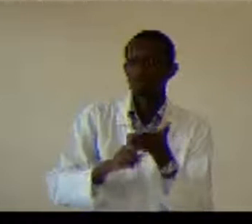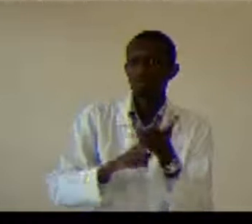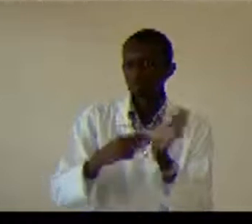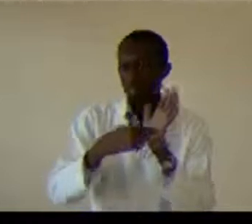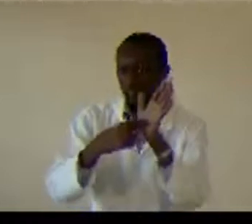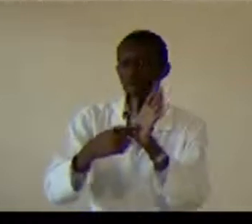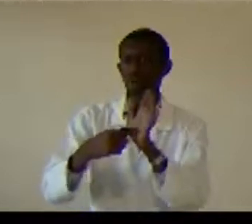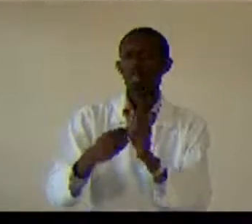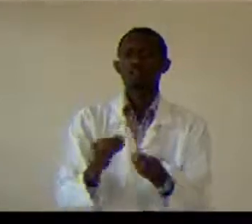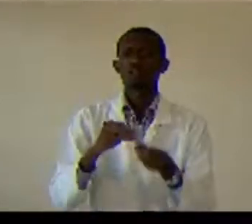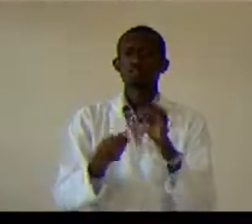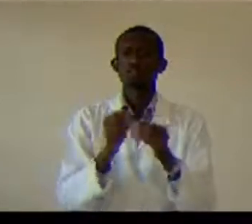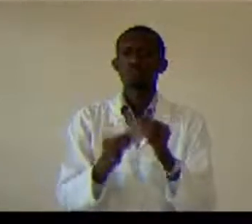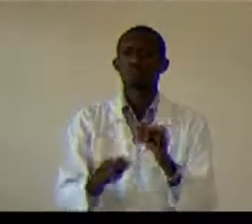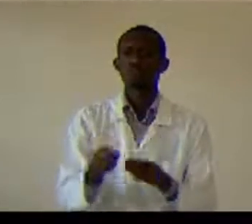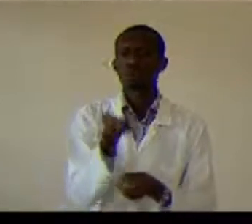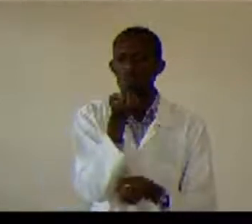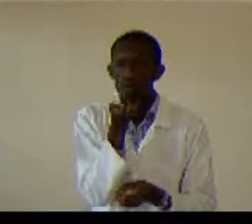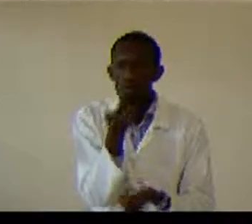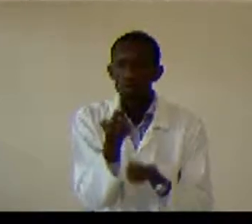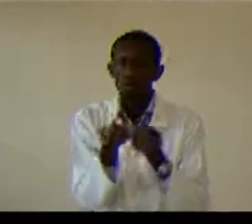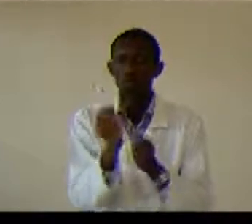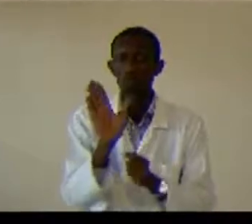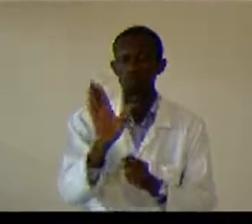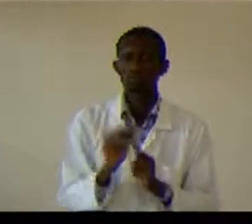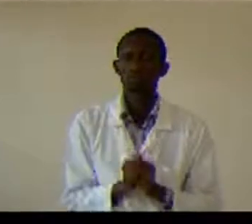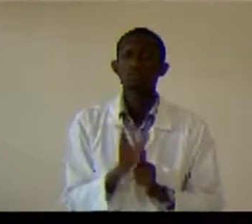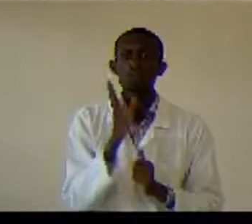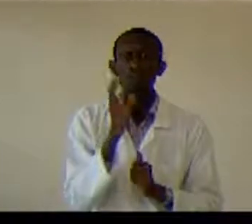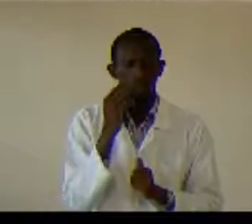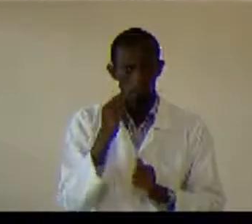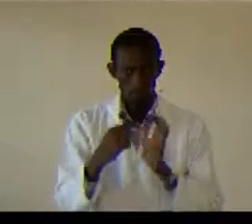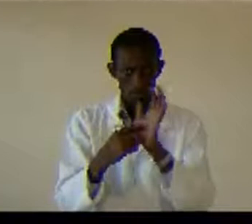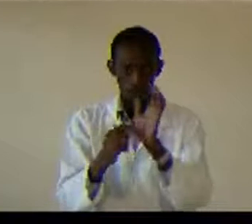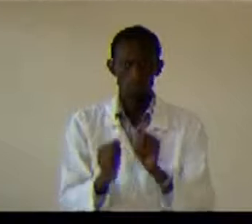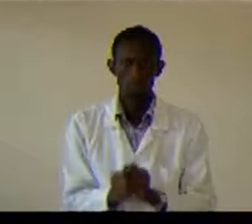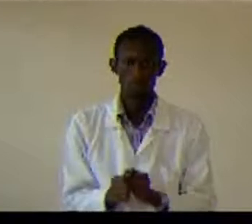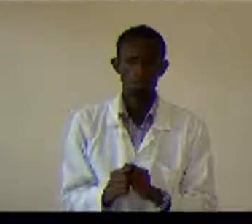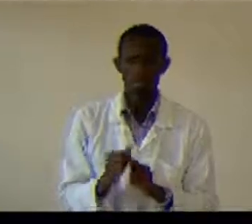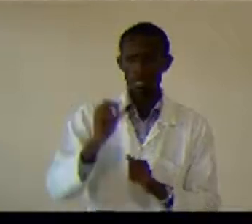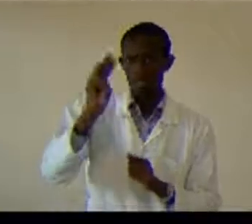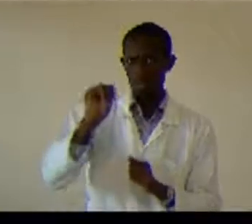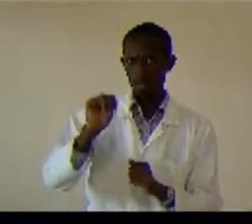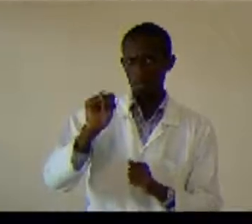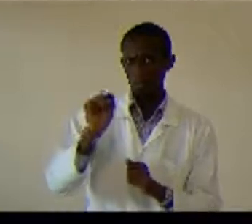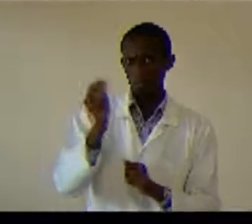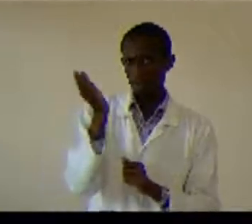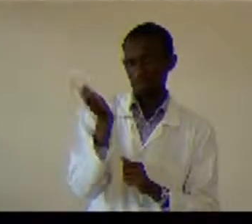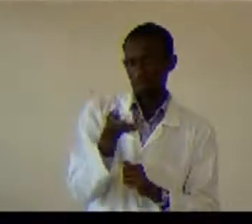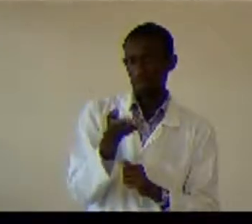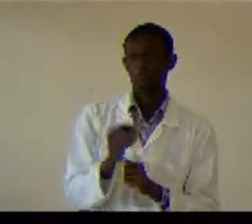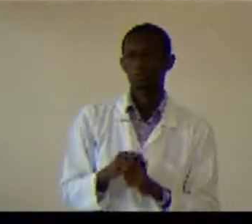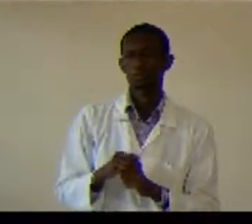Now, let me go ahead and make L the subject here. If I make L the subject, I have to divide this side by M, the other side also